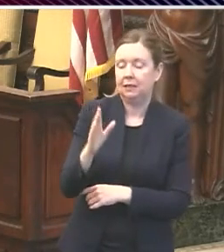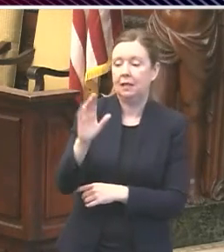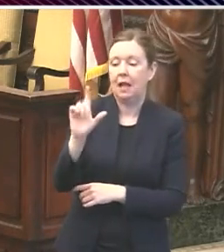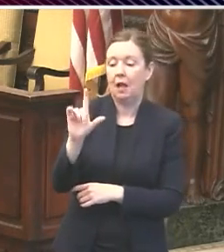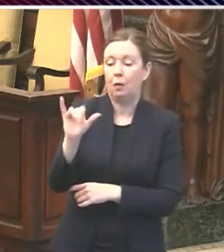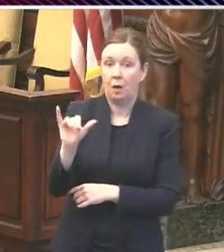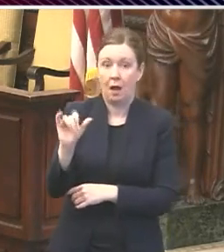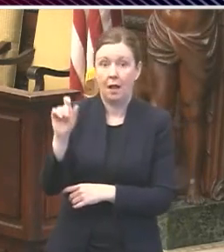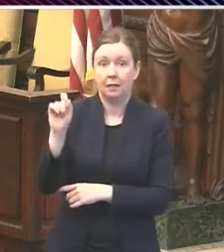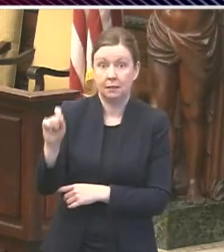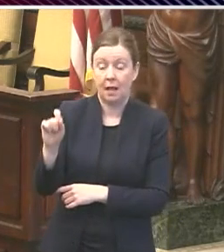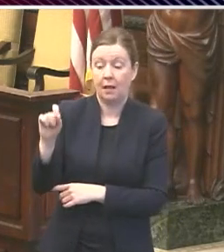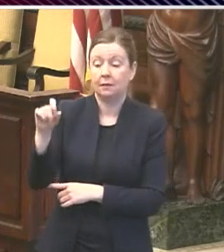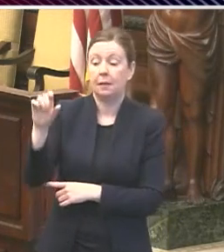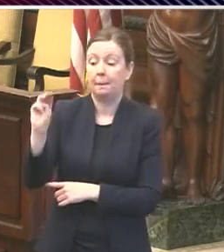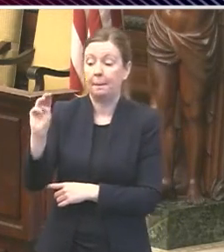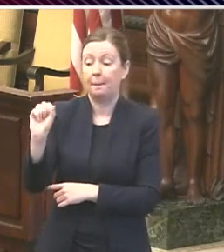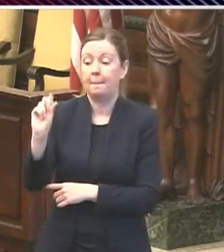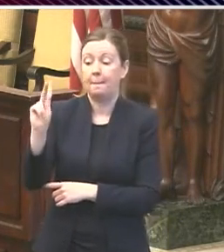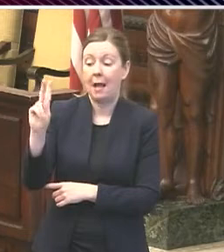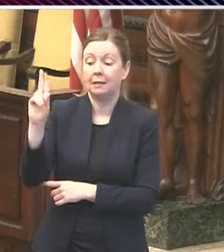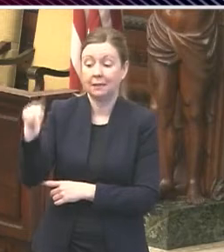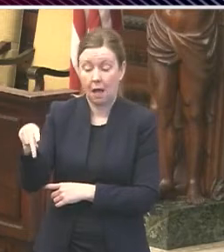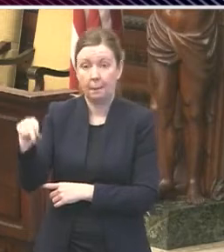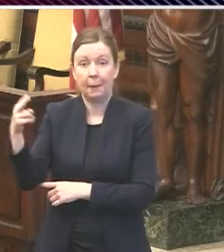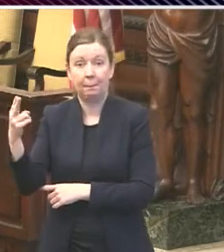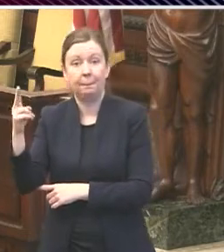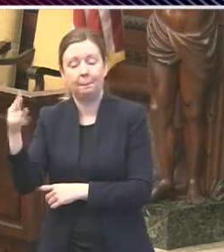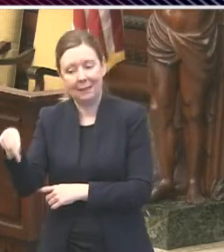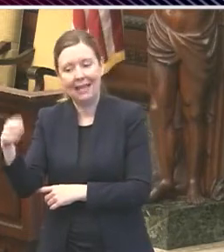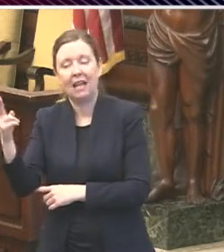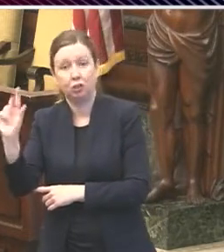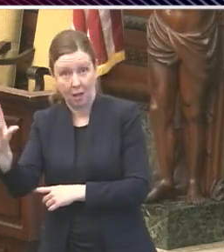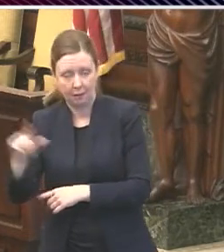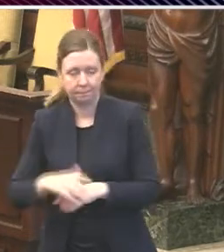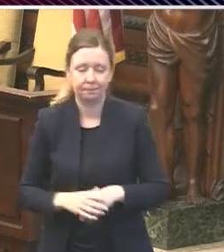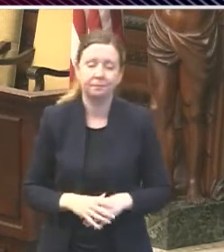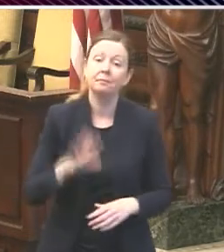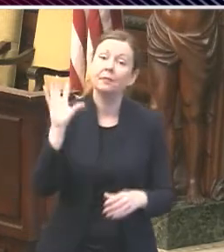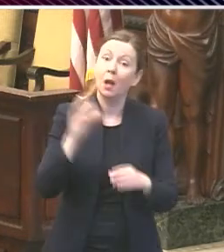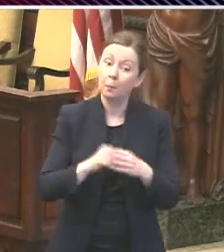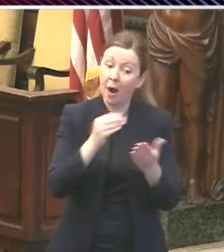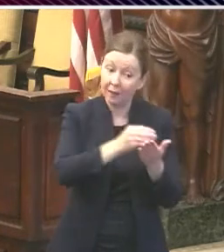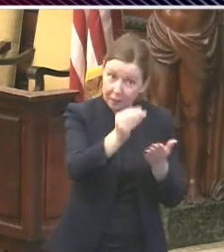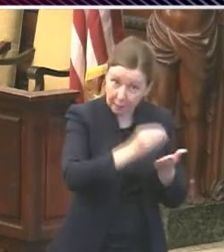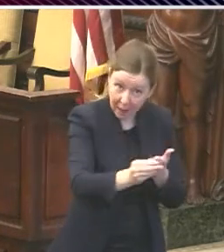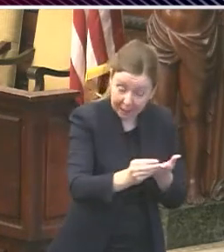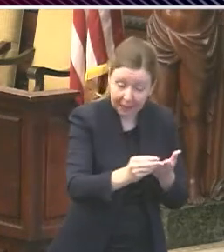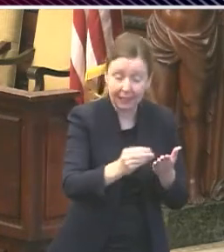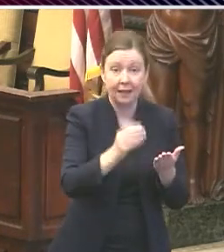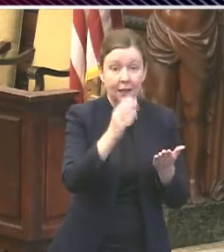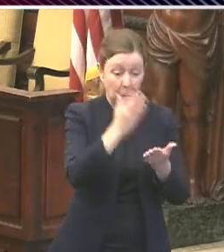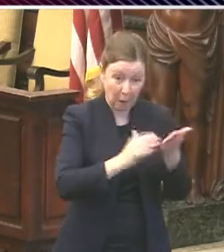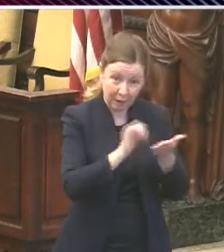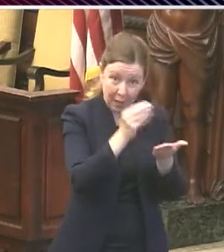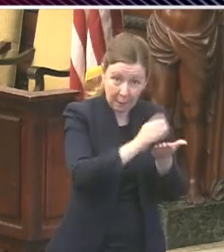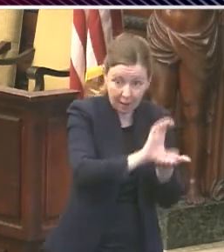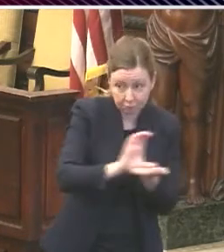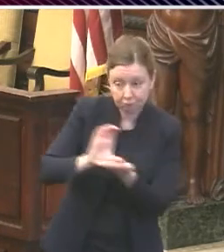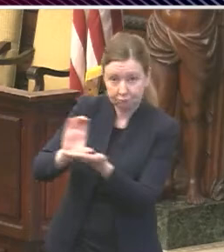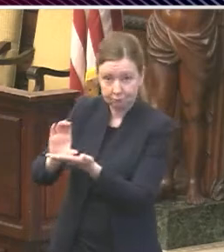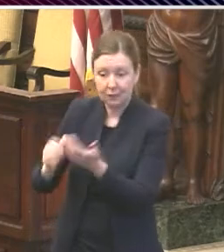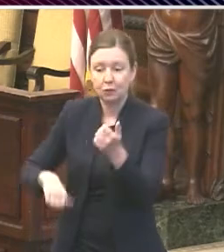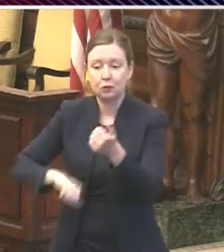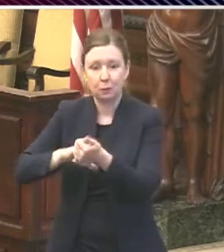bit.ly/maskupphl. You can purchase these masks or masks with our other slogans. And a part of the proceeds from these purchases goes to support the